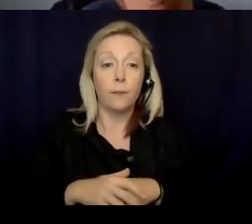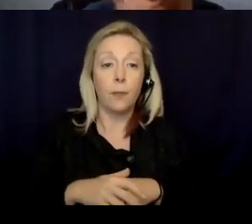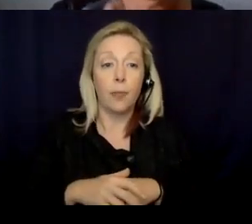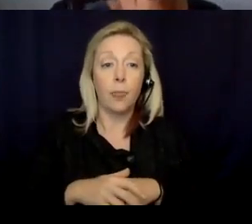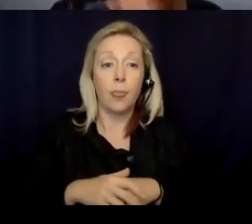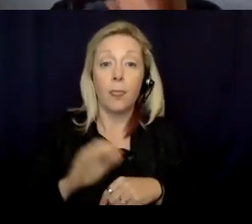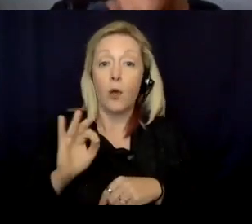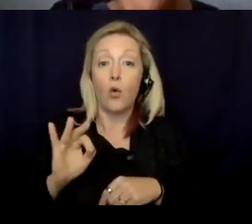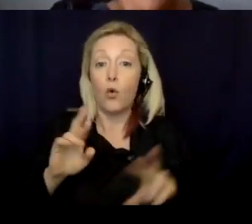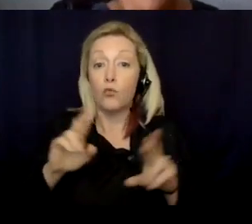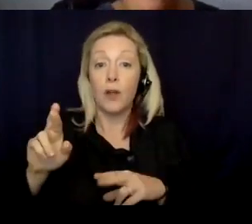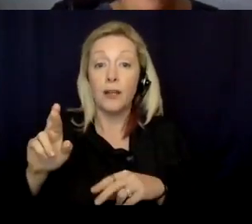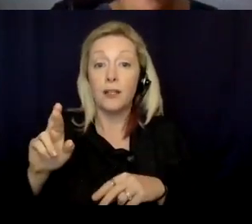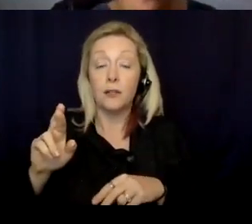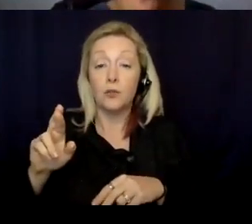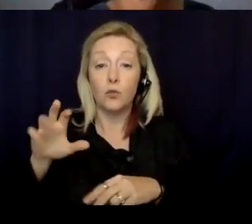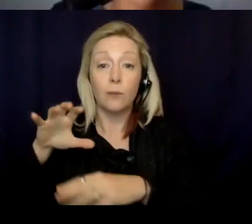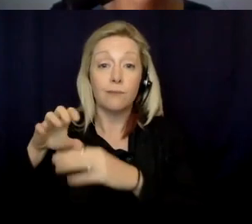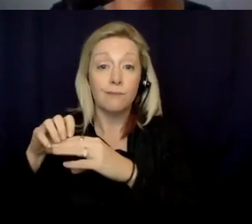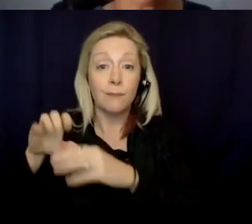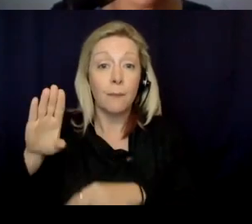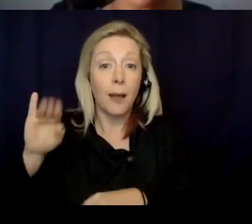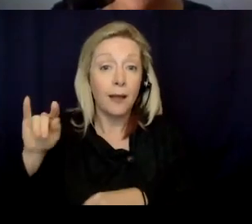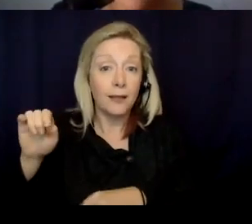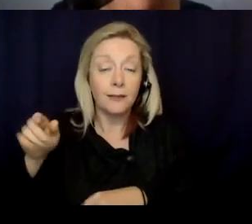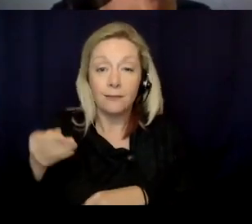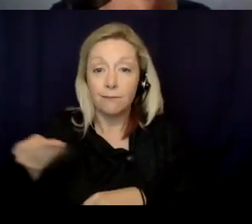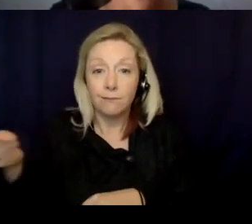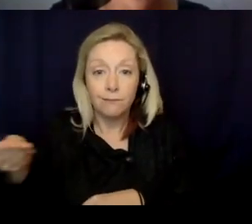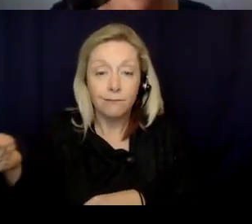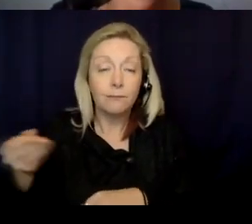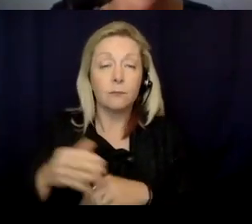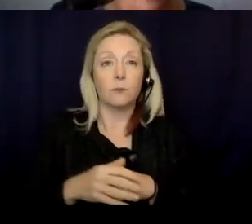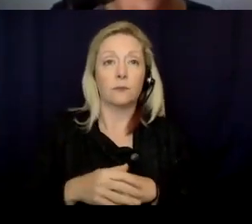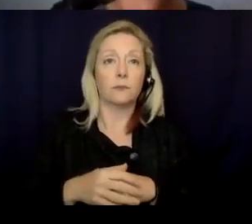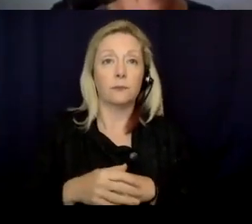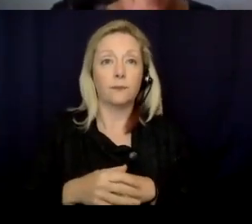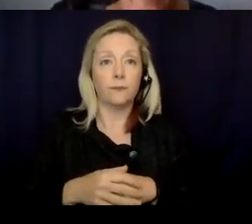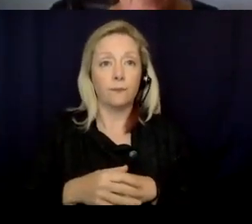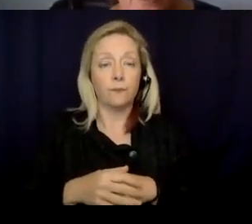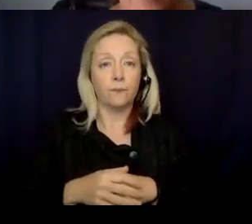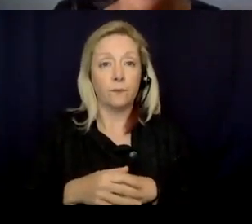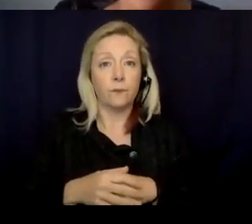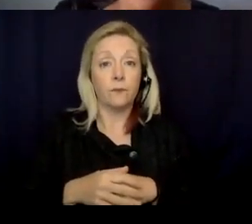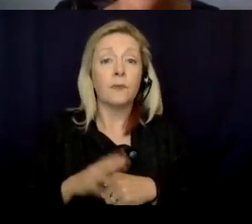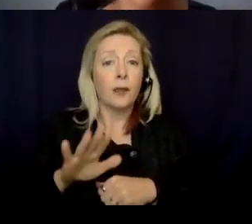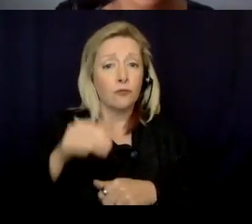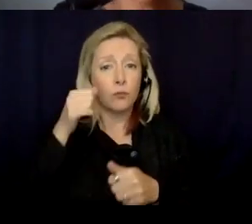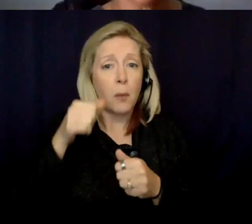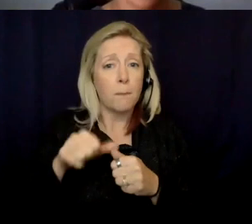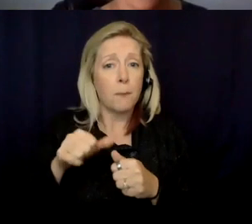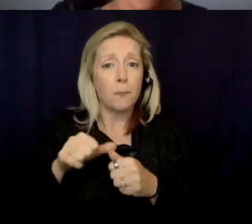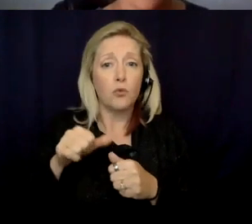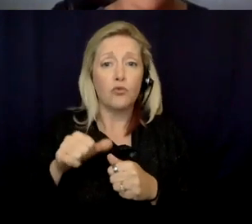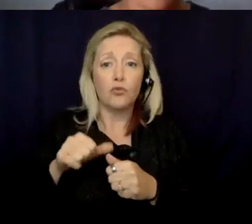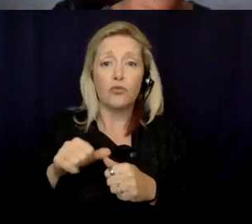bite, or whatever you're going to say. Remember that some folks react differently to touch. So